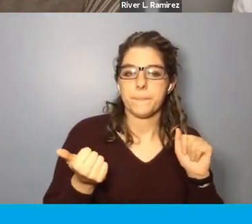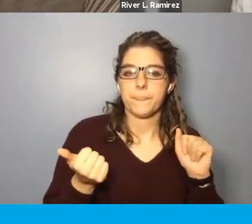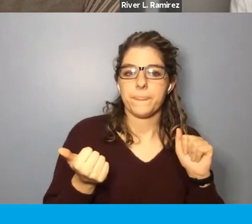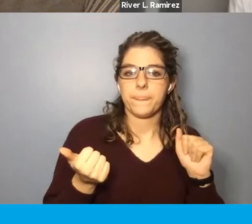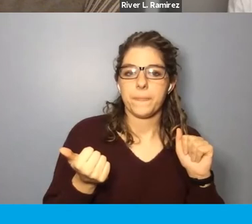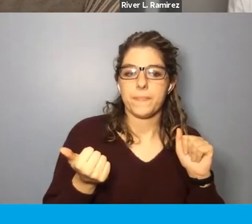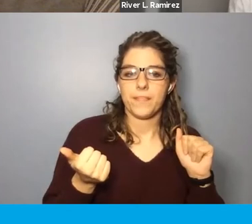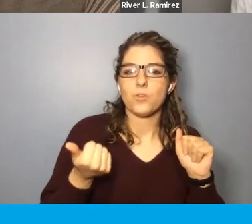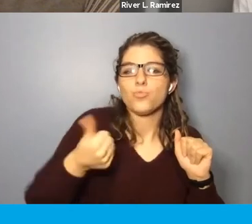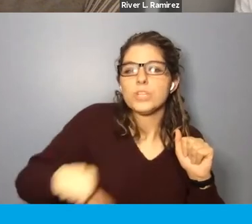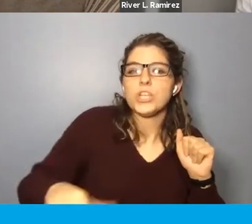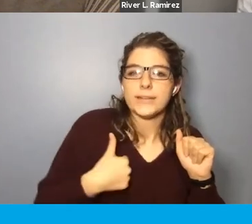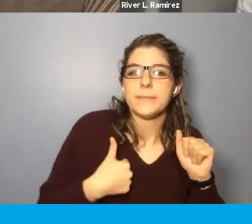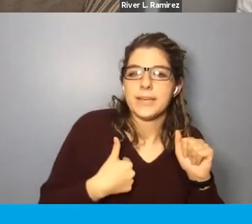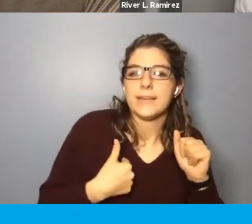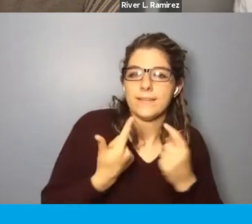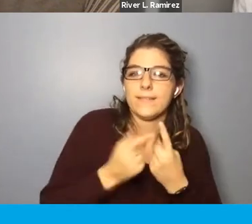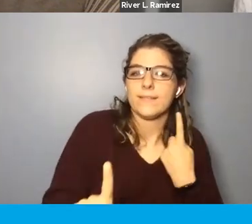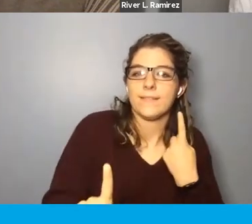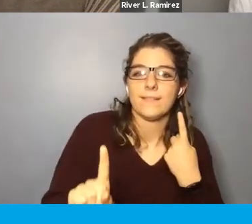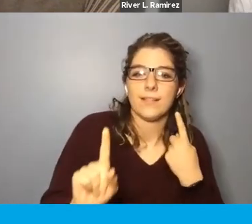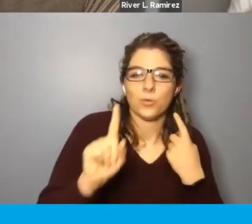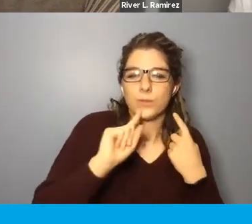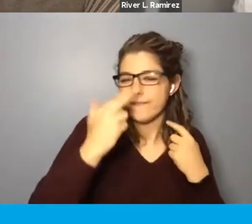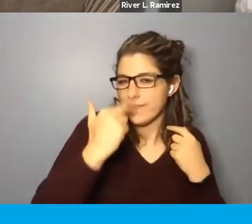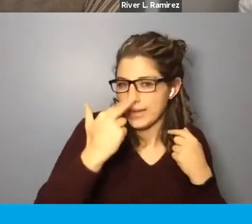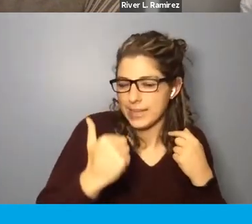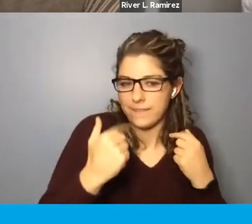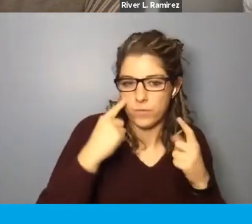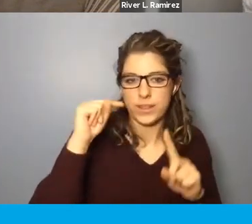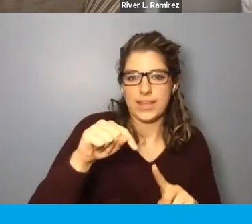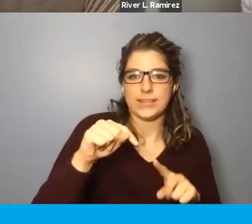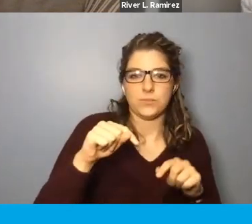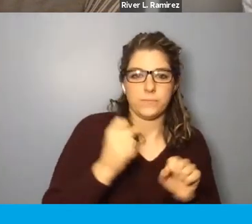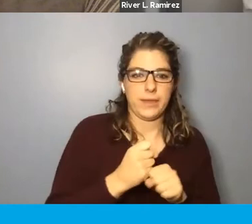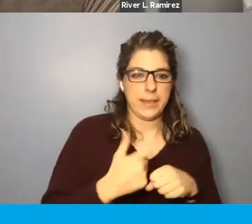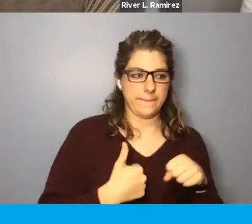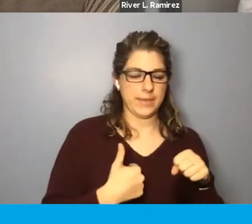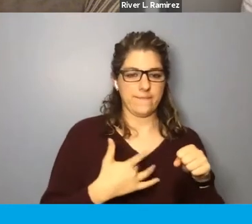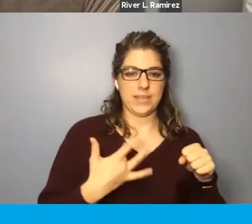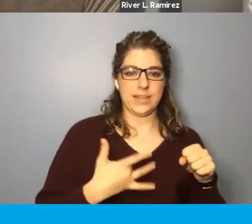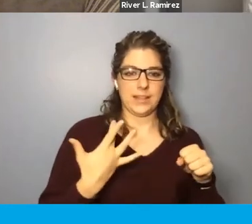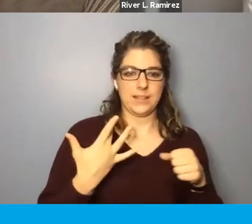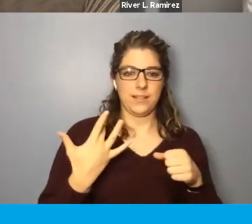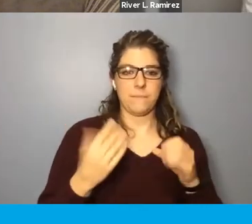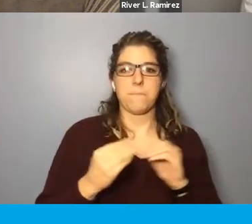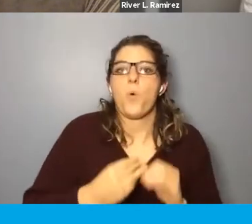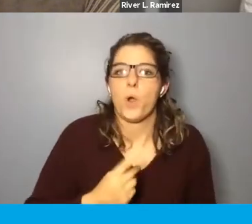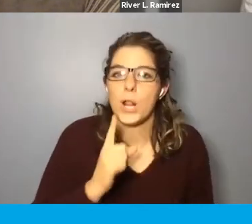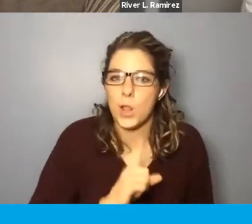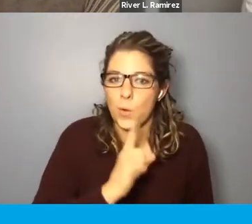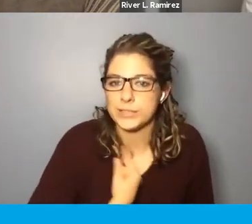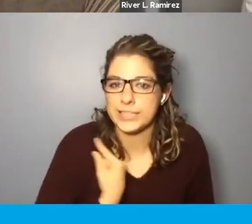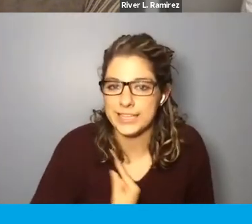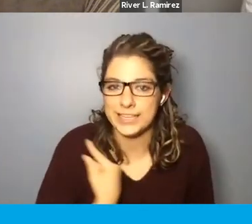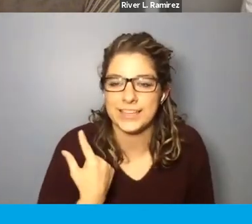like reject me. Yeah. I think that would be like really funny for this because it would make me feel even lonelier.